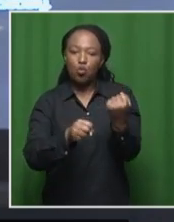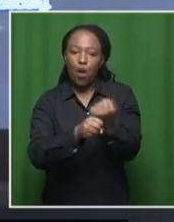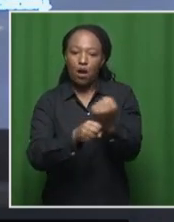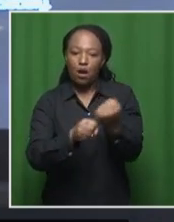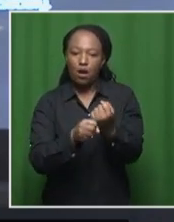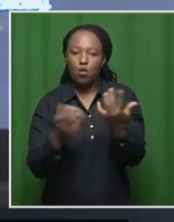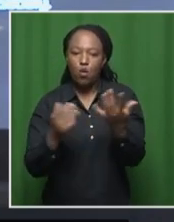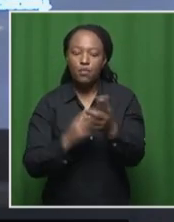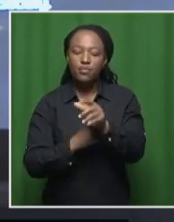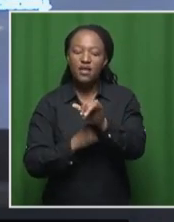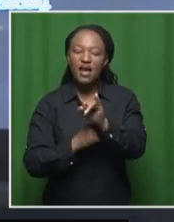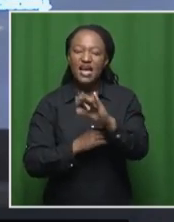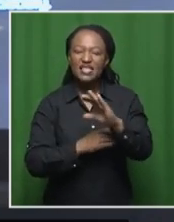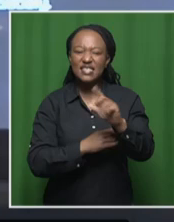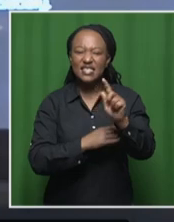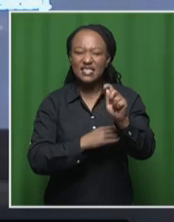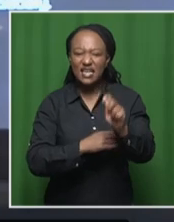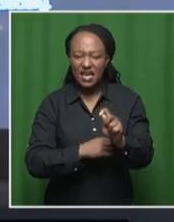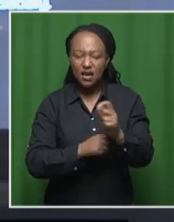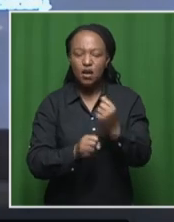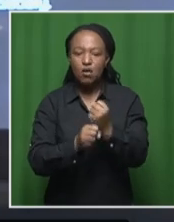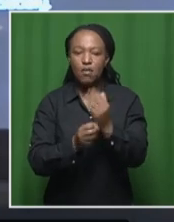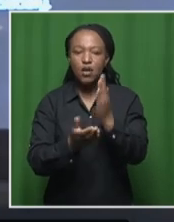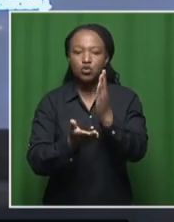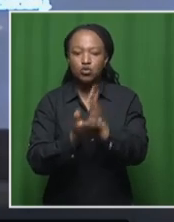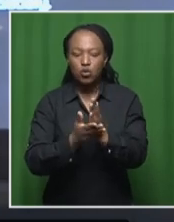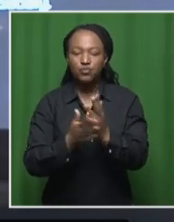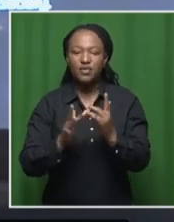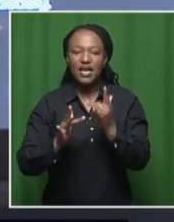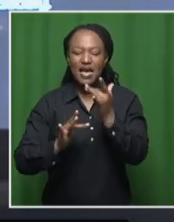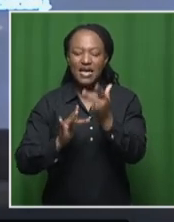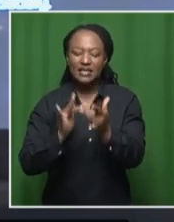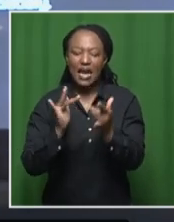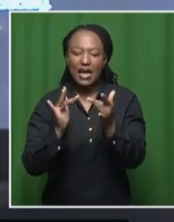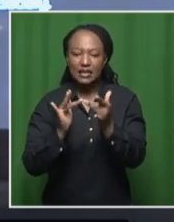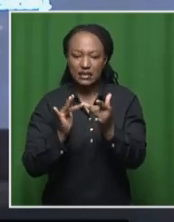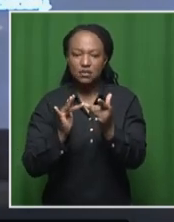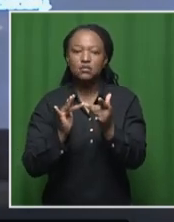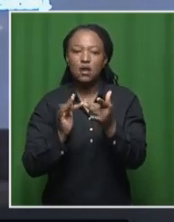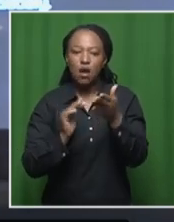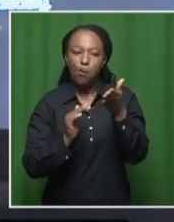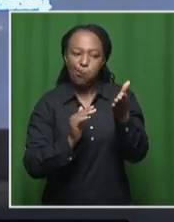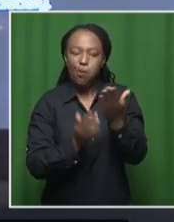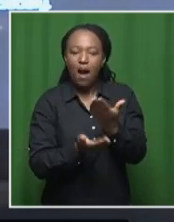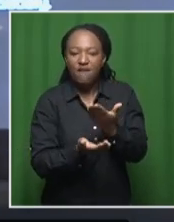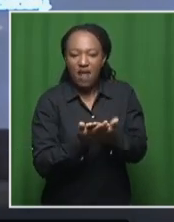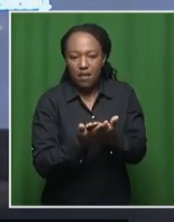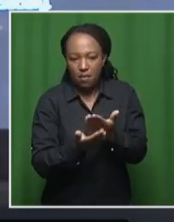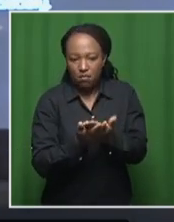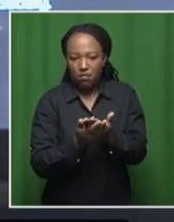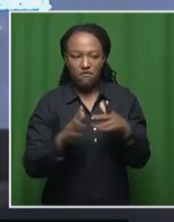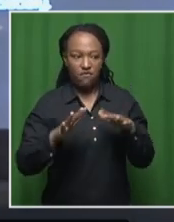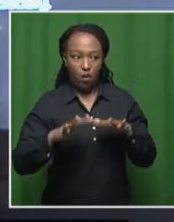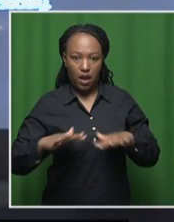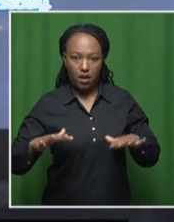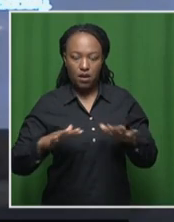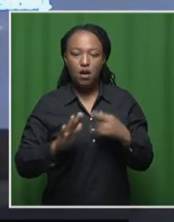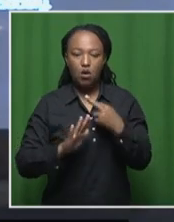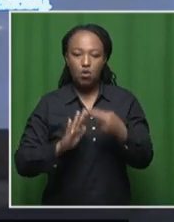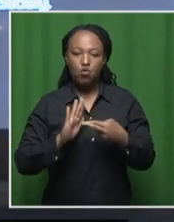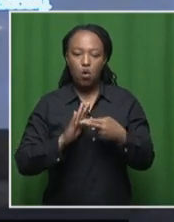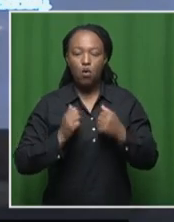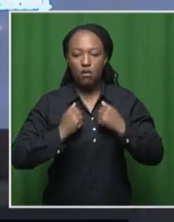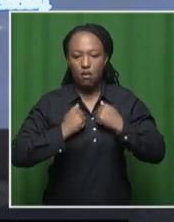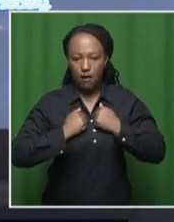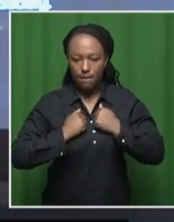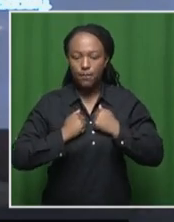that broadband access is available also to the underserved areas. So that is one of our roles as Sentech. Super.